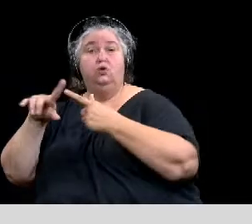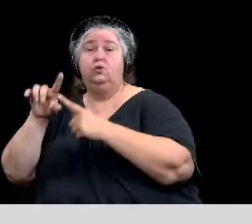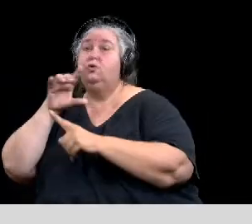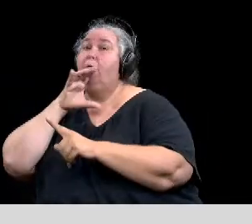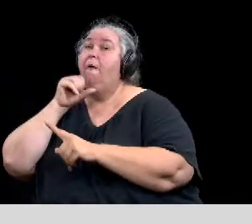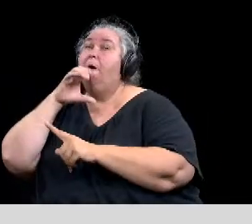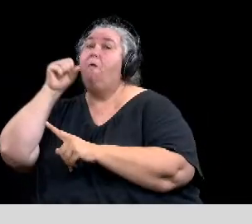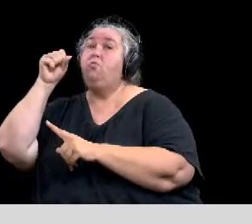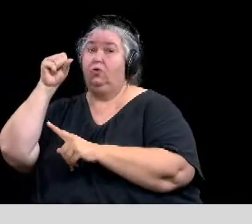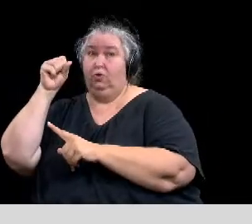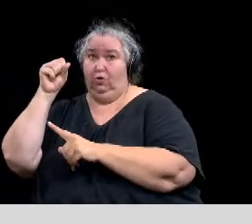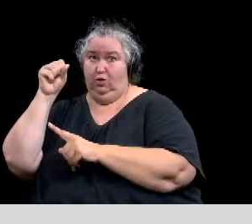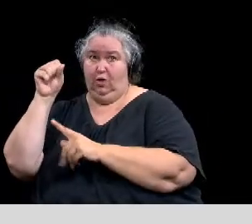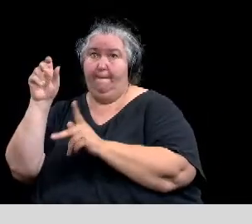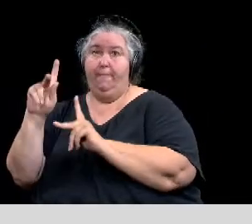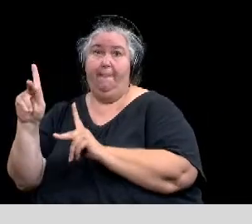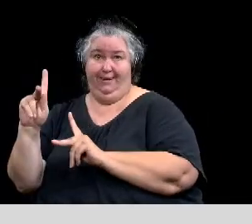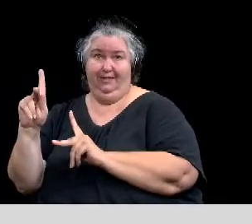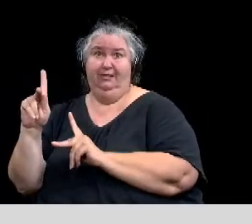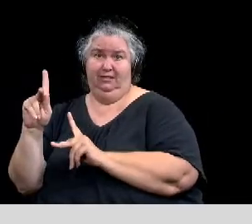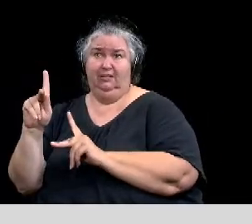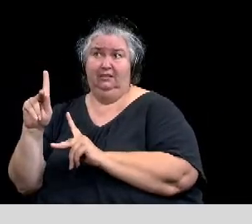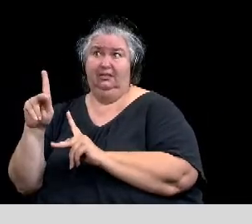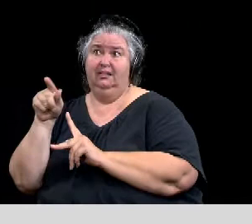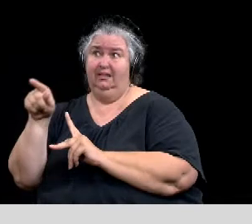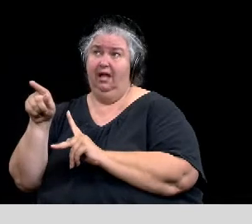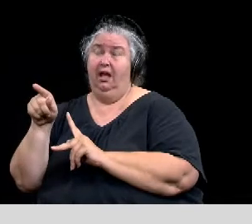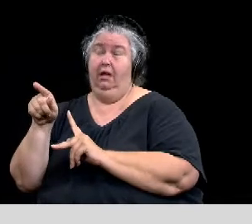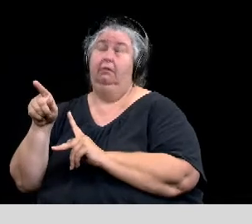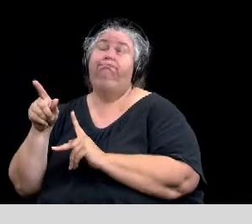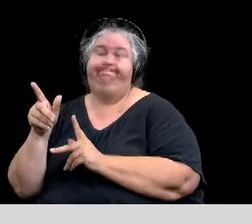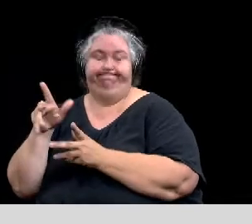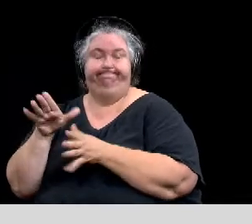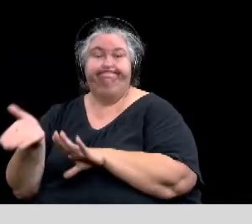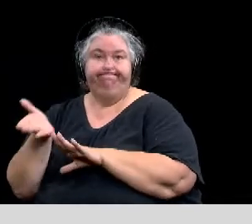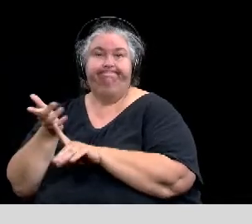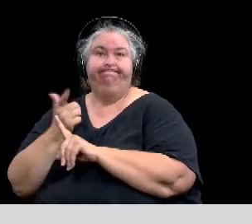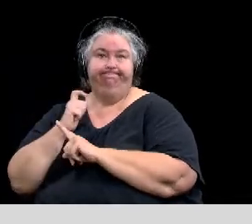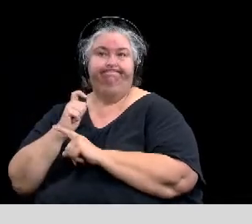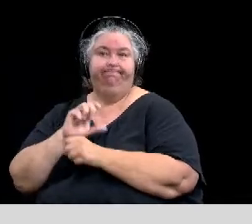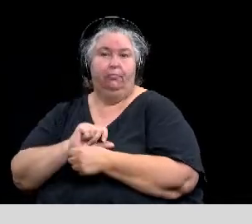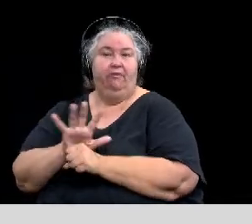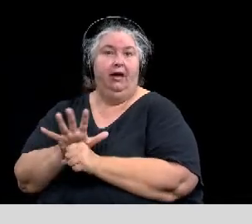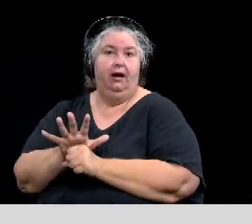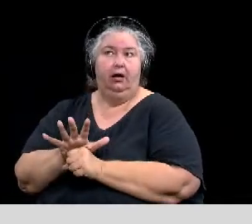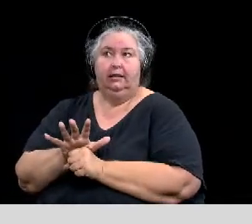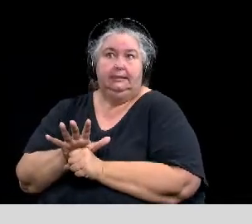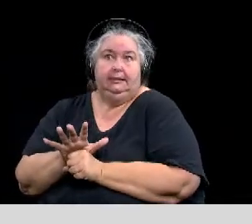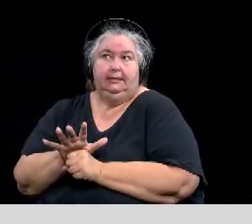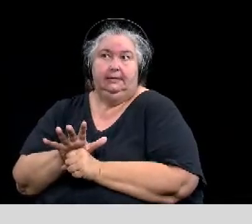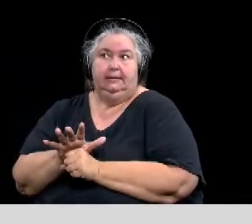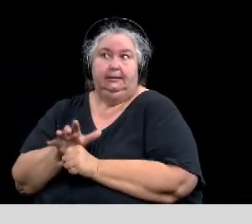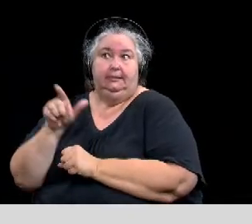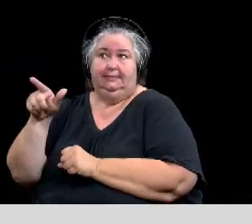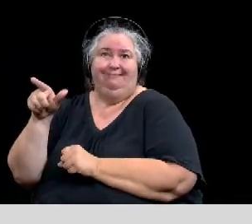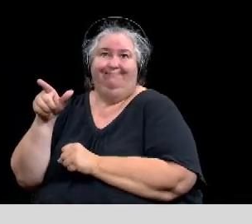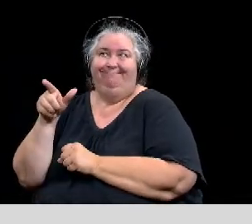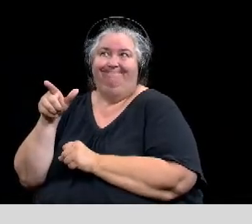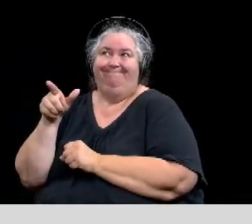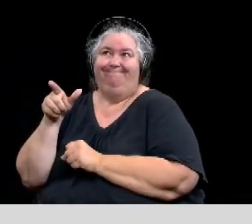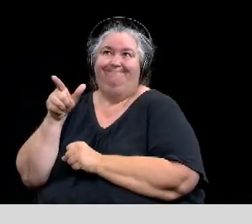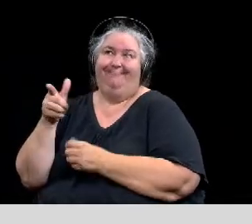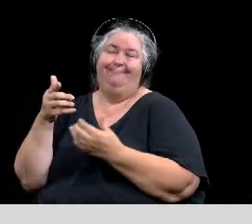aging population, those who end up succumbing to the virus because the older population